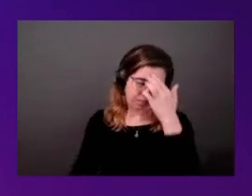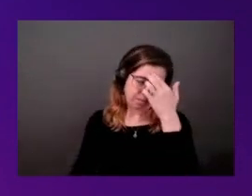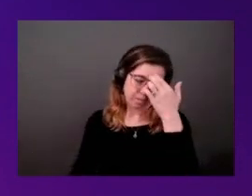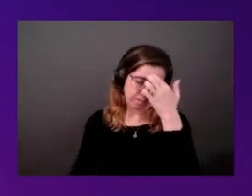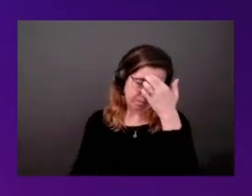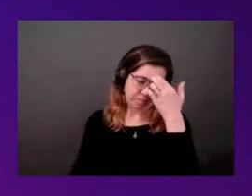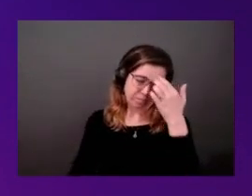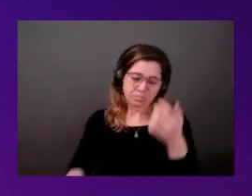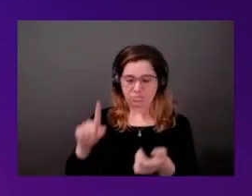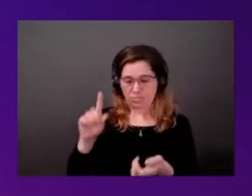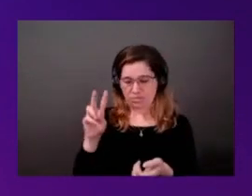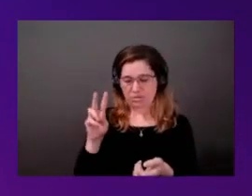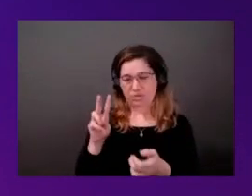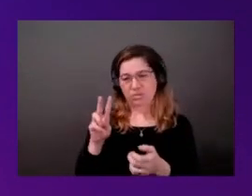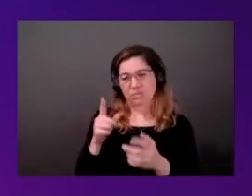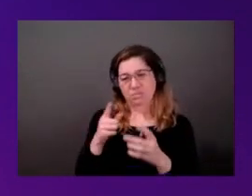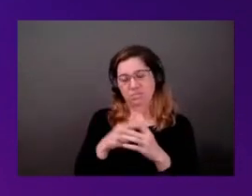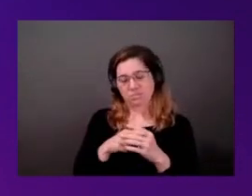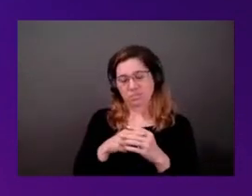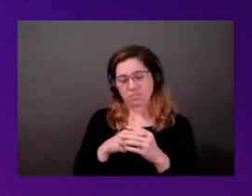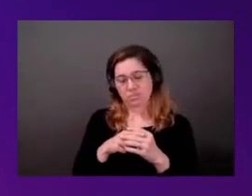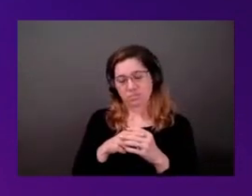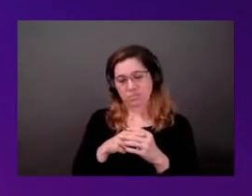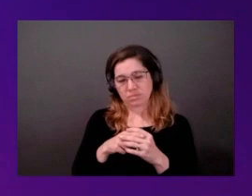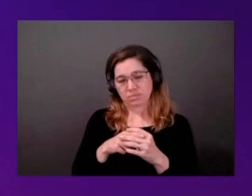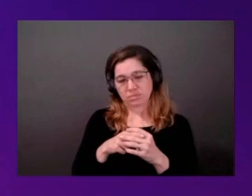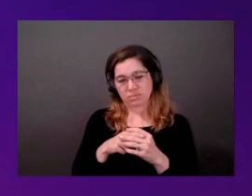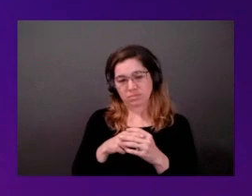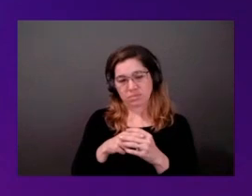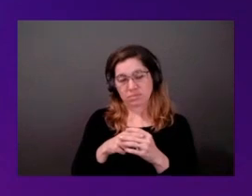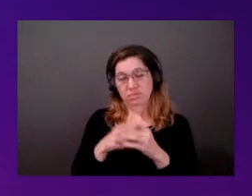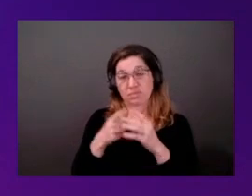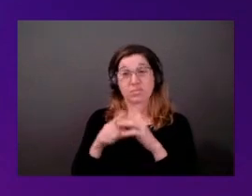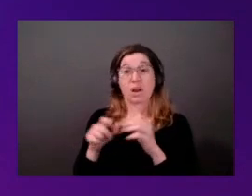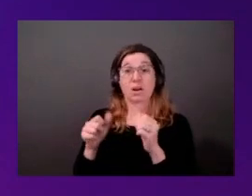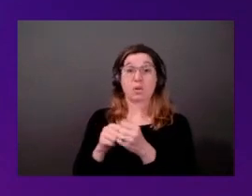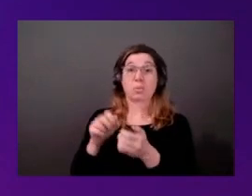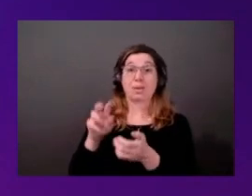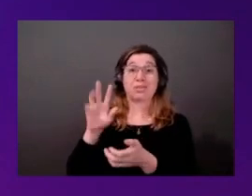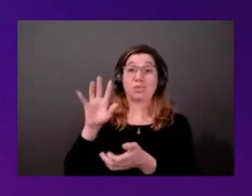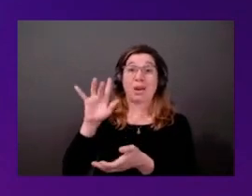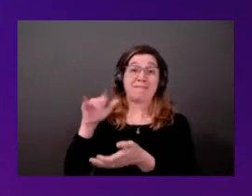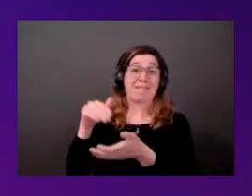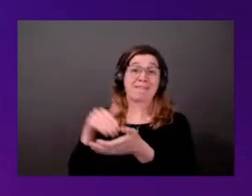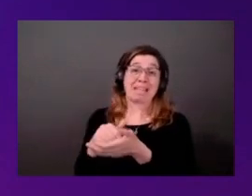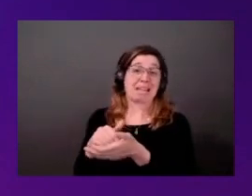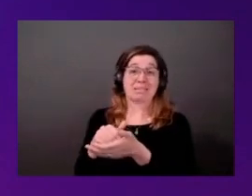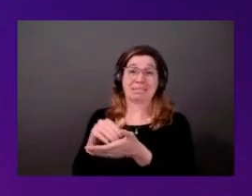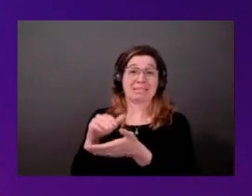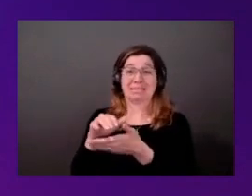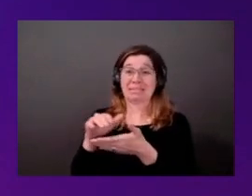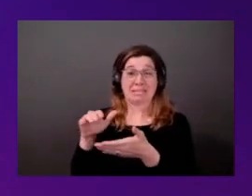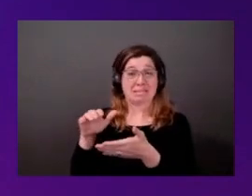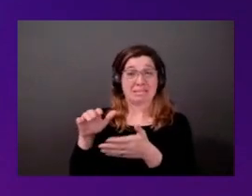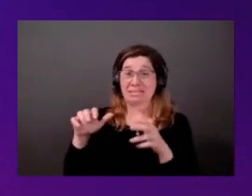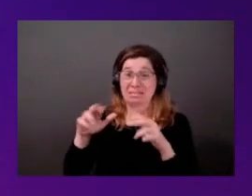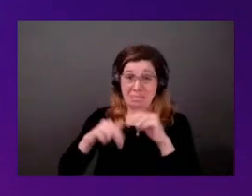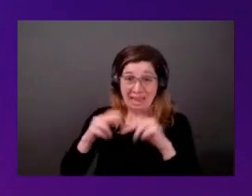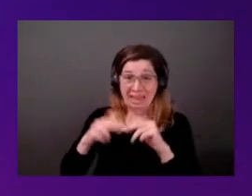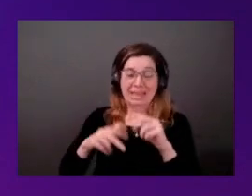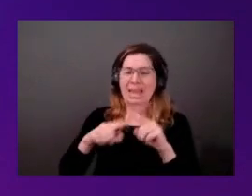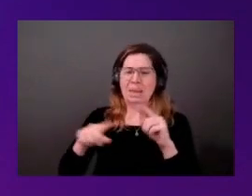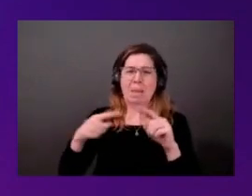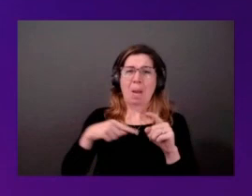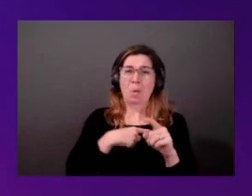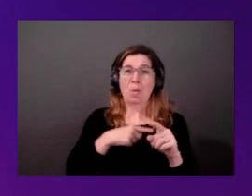2,500 or 25K square footage buildings, but really when you look at complex deployments north of 1